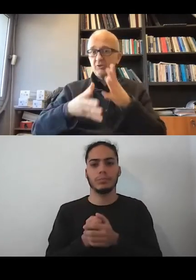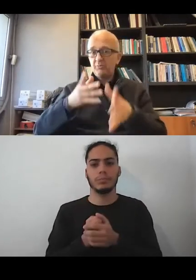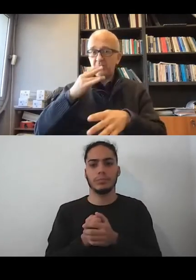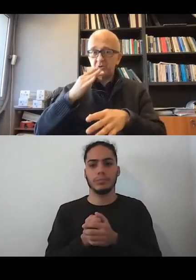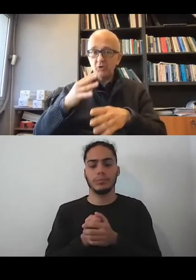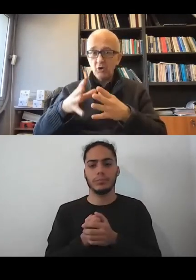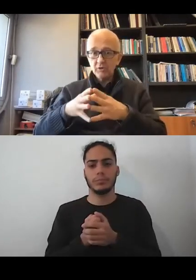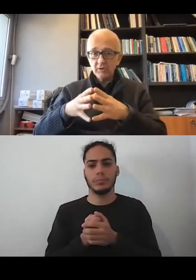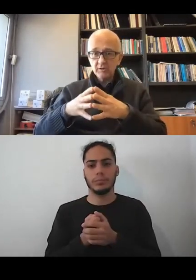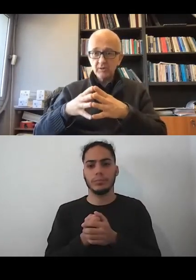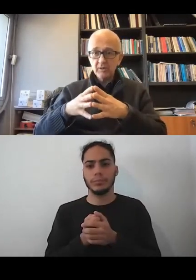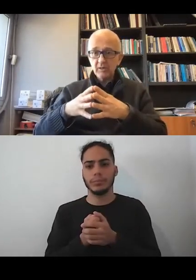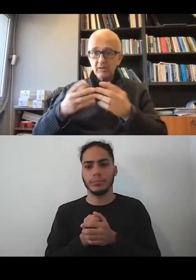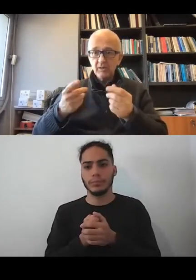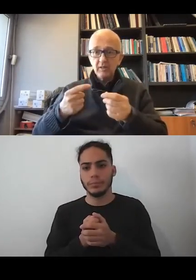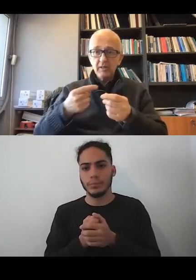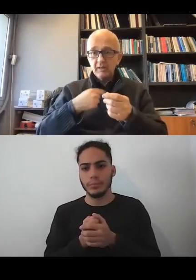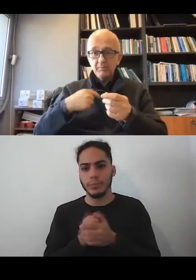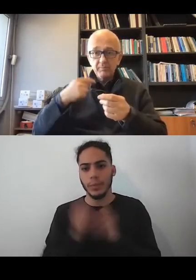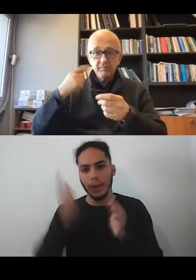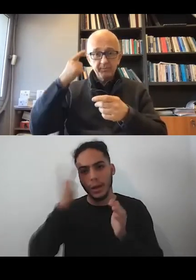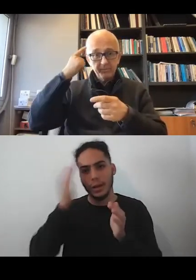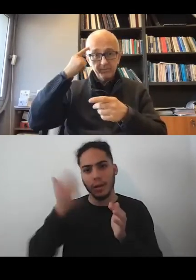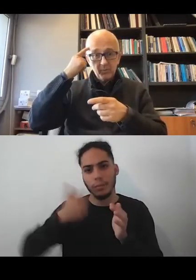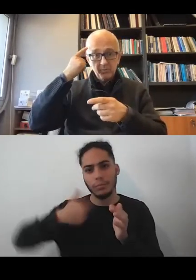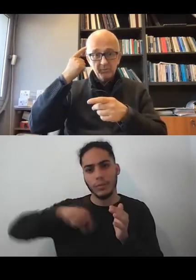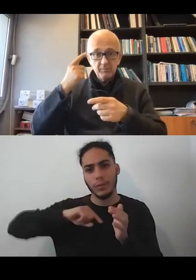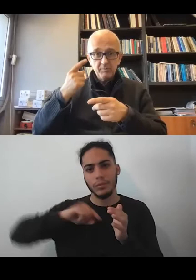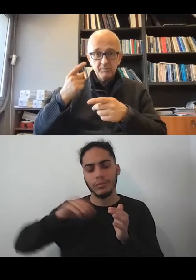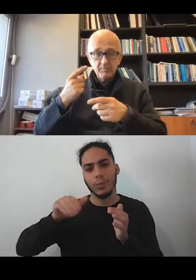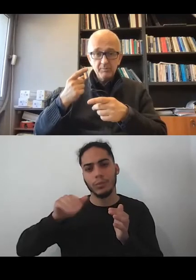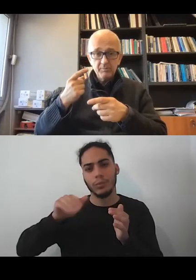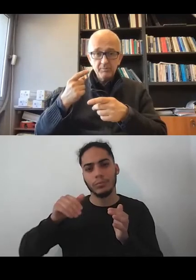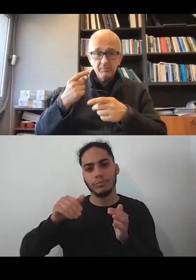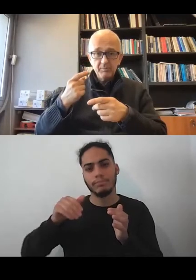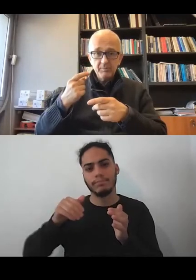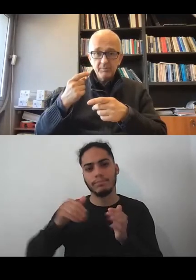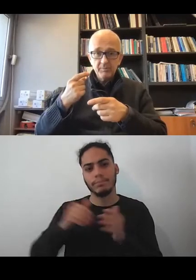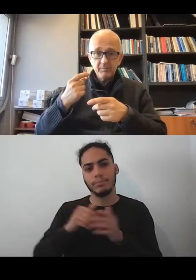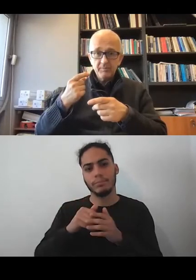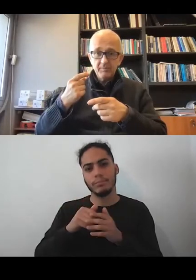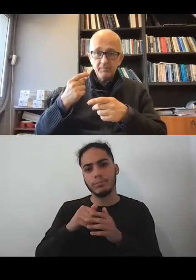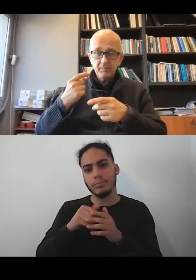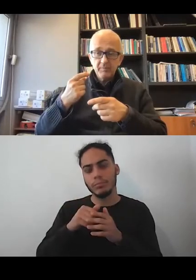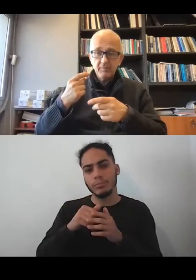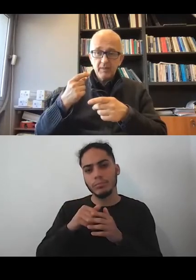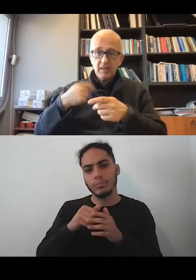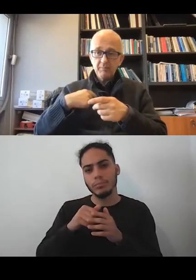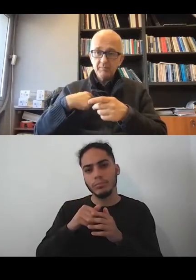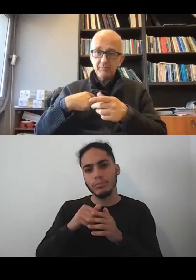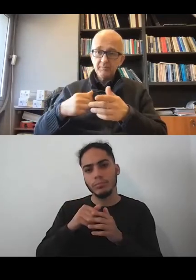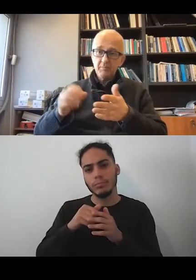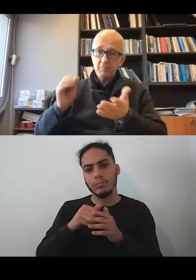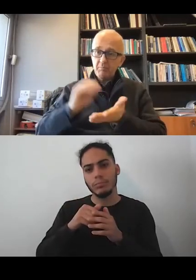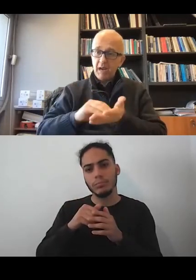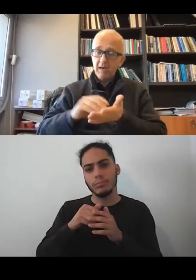And I think we will come back throughout this project to deaf